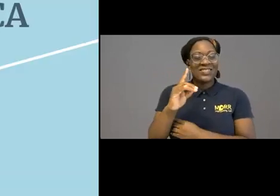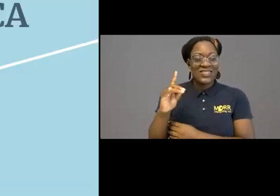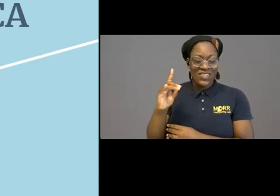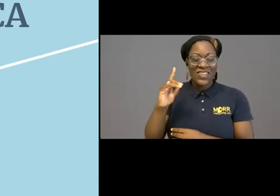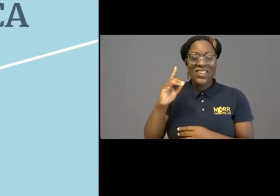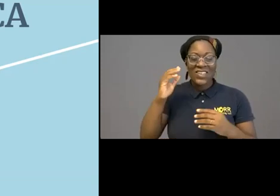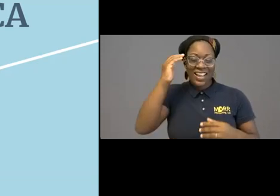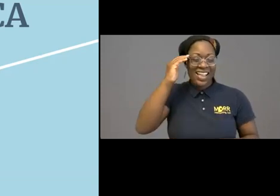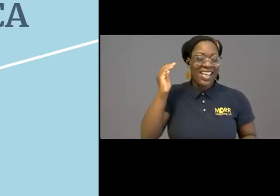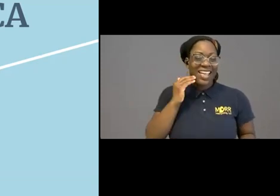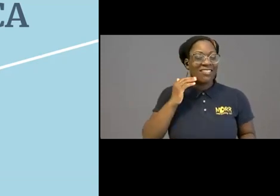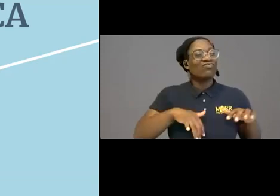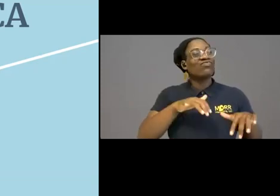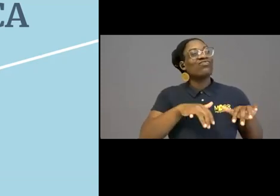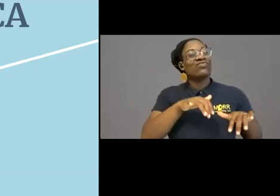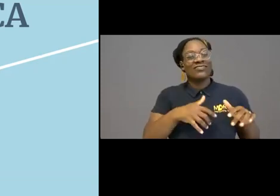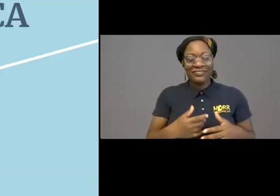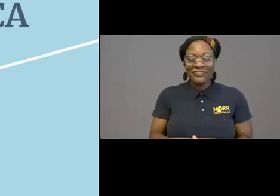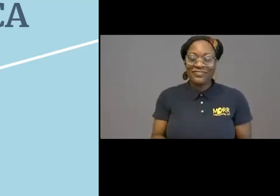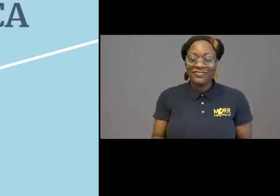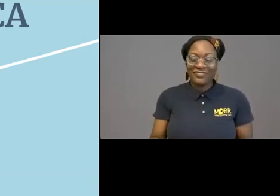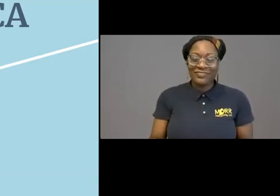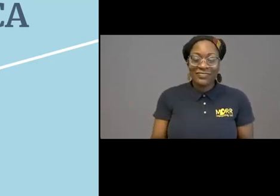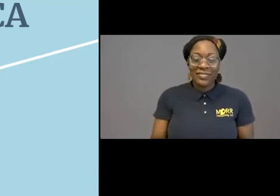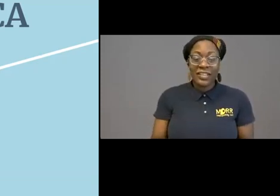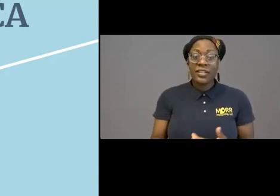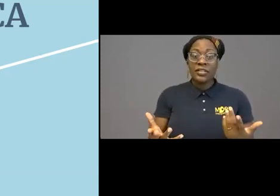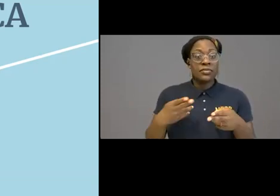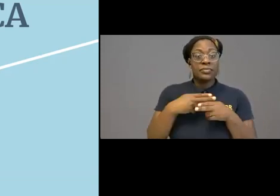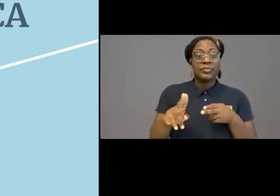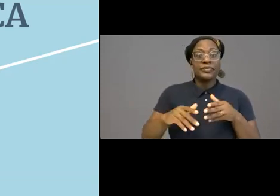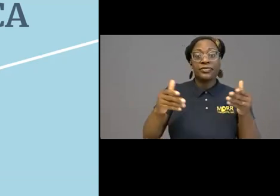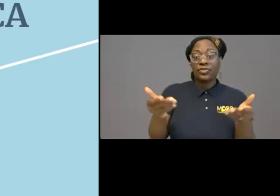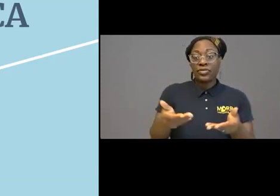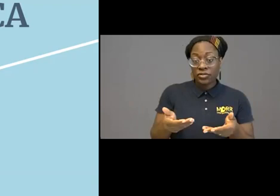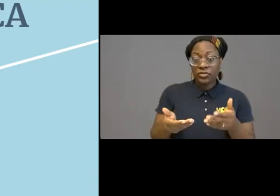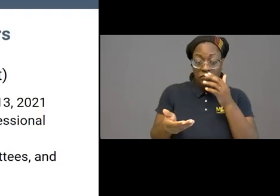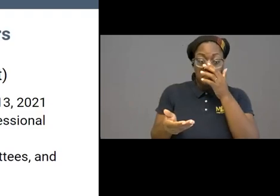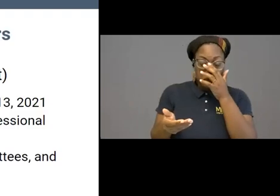So we'll start with a brief introduction for anyone who might not be familiar with our organization.